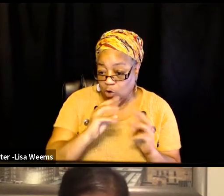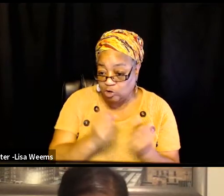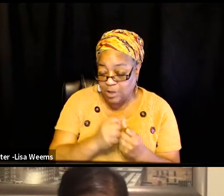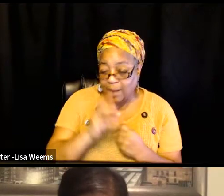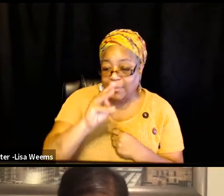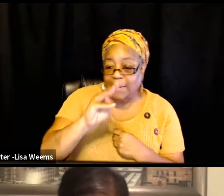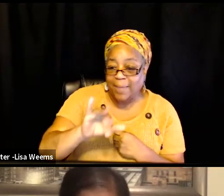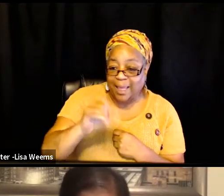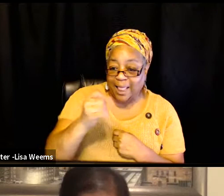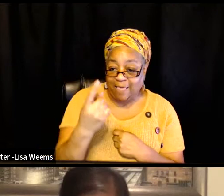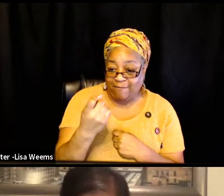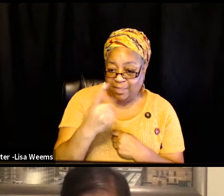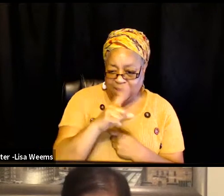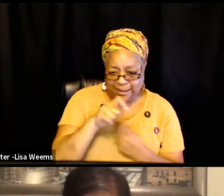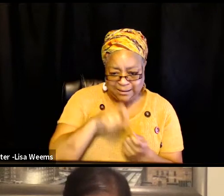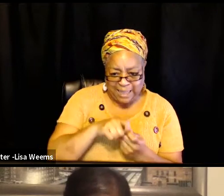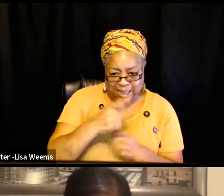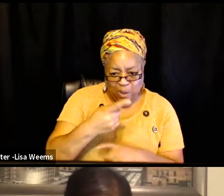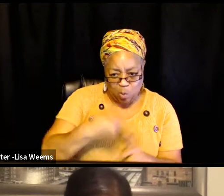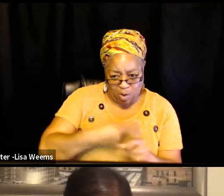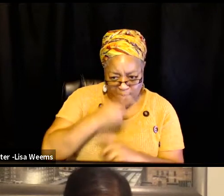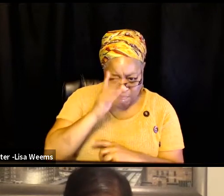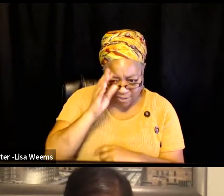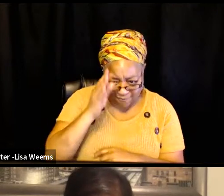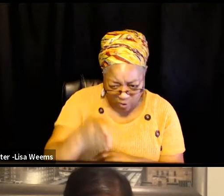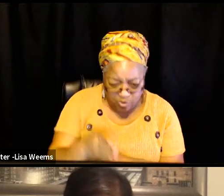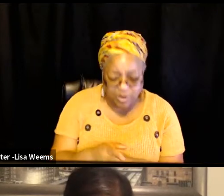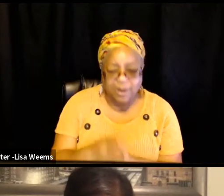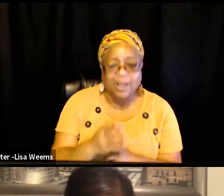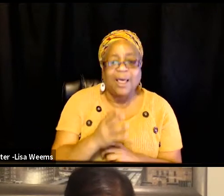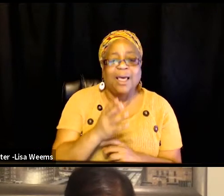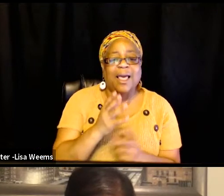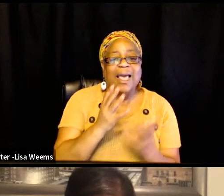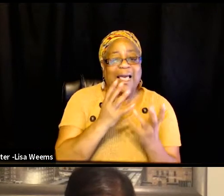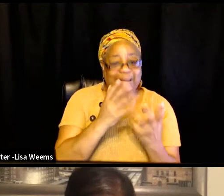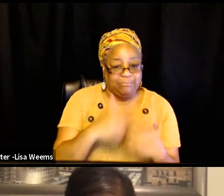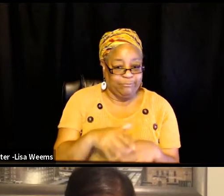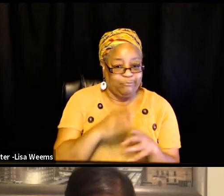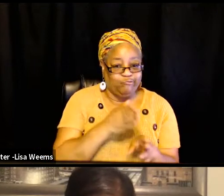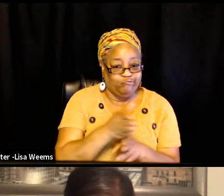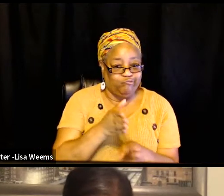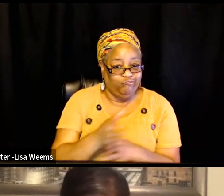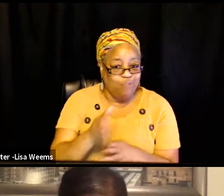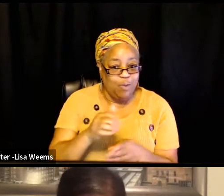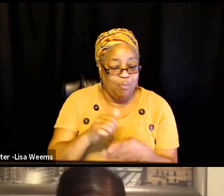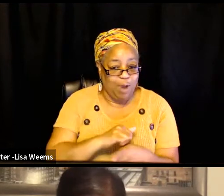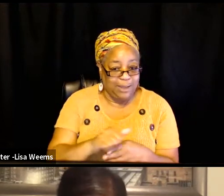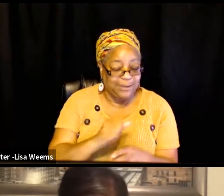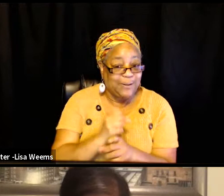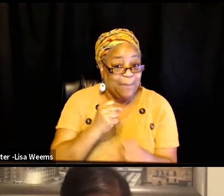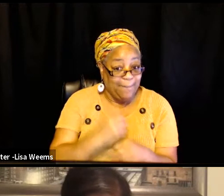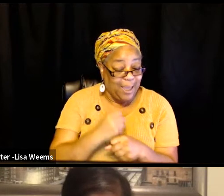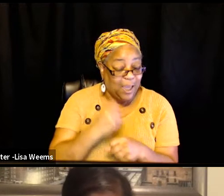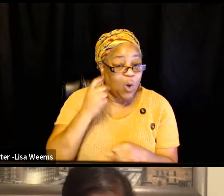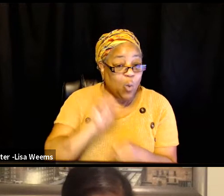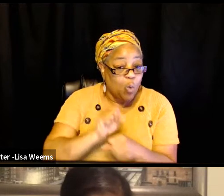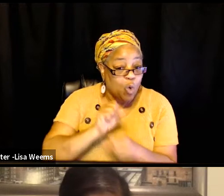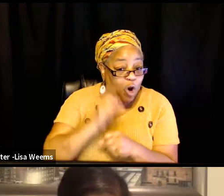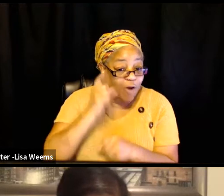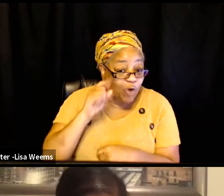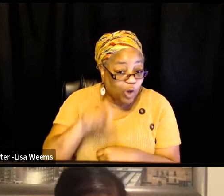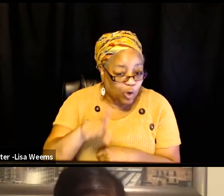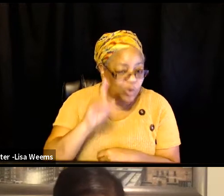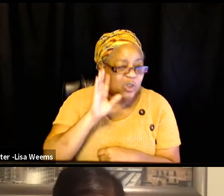exactly a month from now, called Make Your Interdisciplinary Practice Work for You. And in that workshop, she's going to discuss